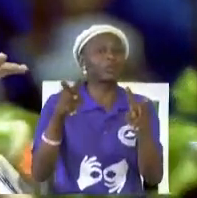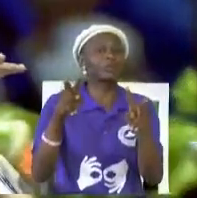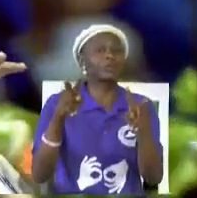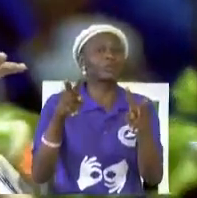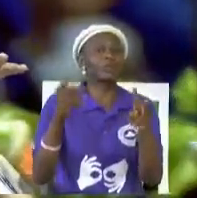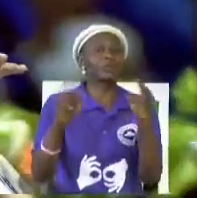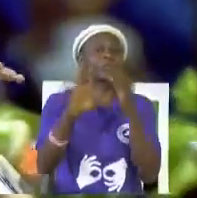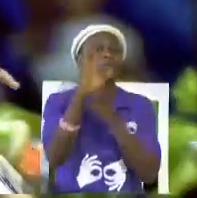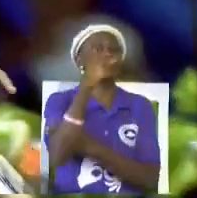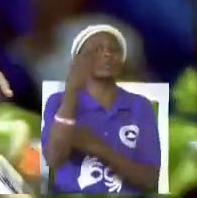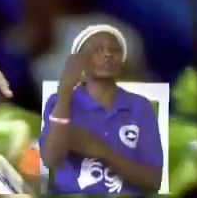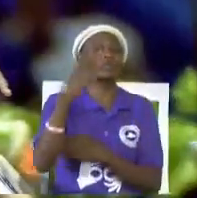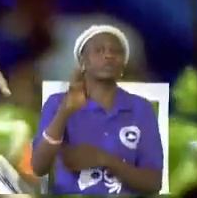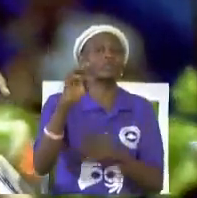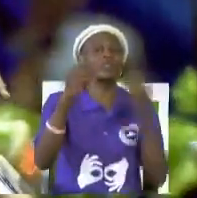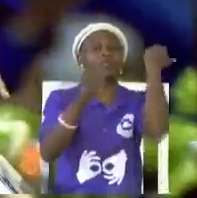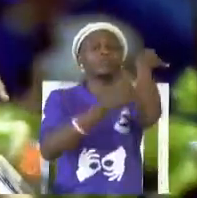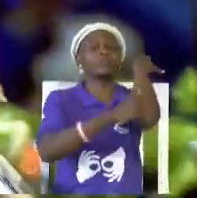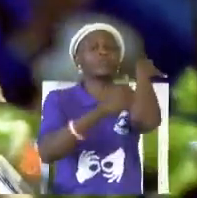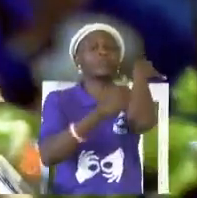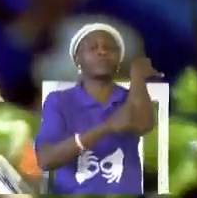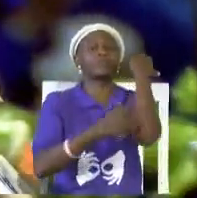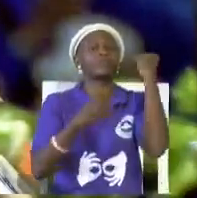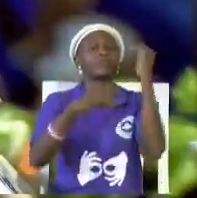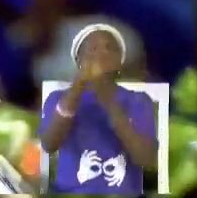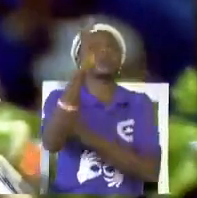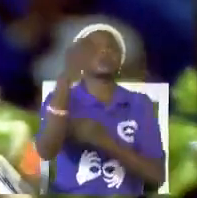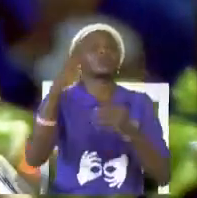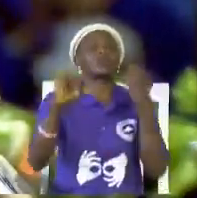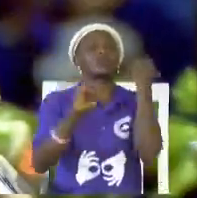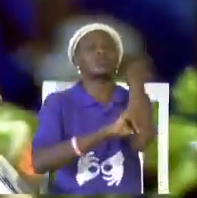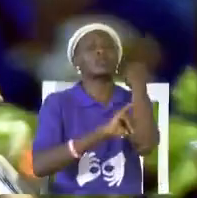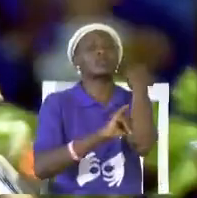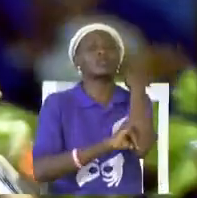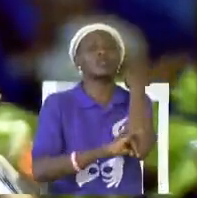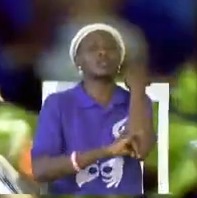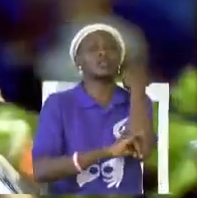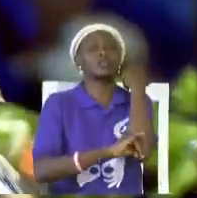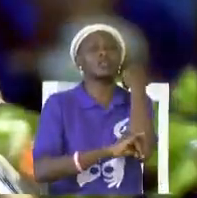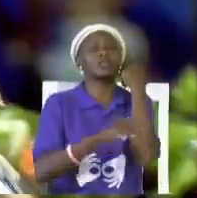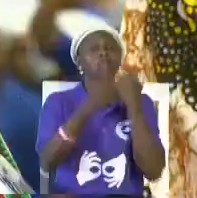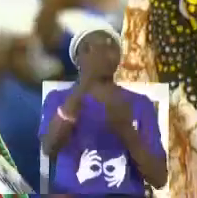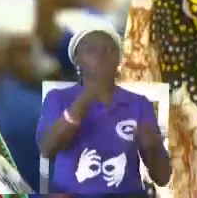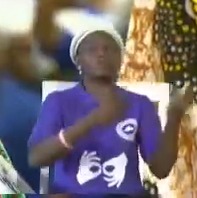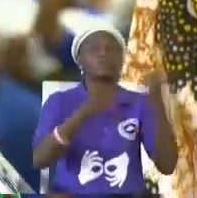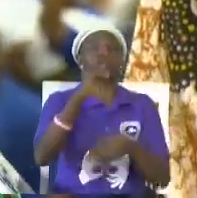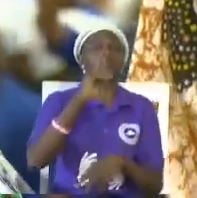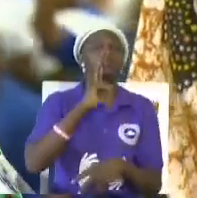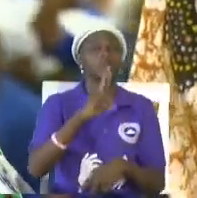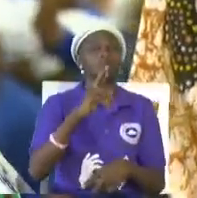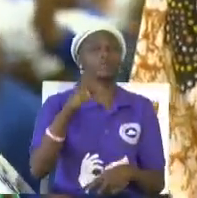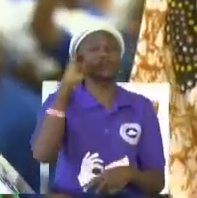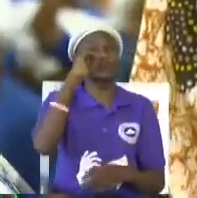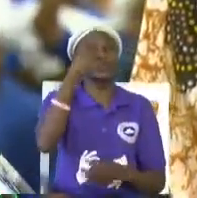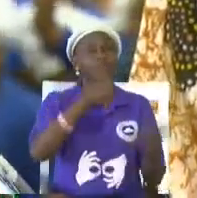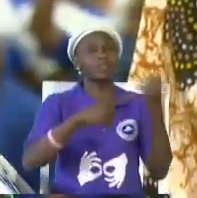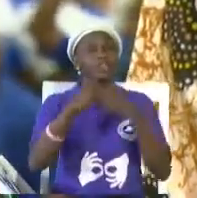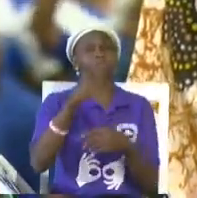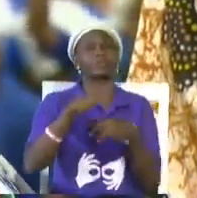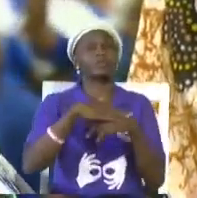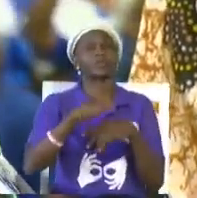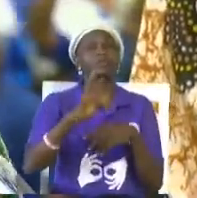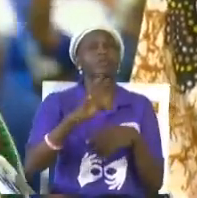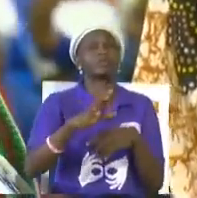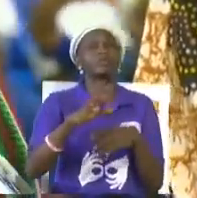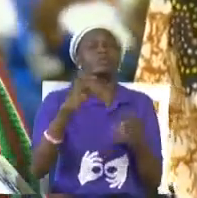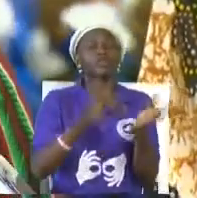the God of Abraham, the God of Isaac, he visited me. He came. Doctors did their